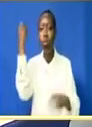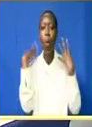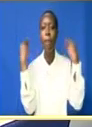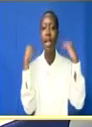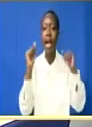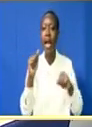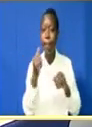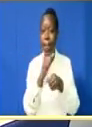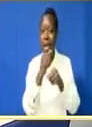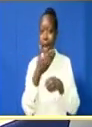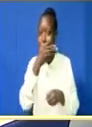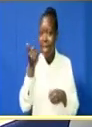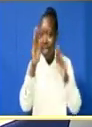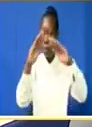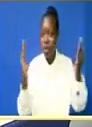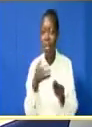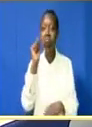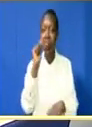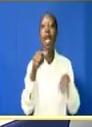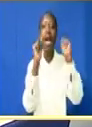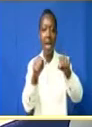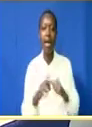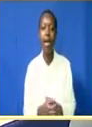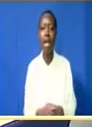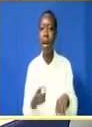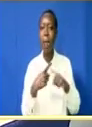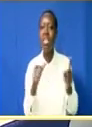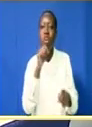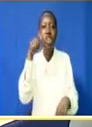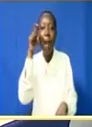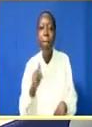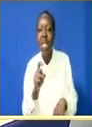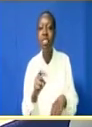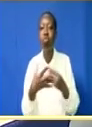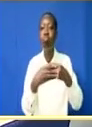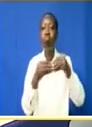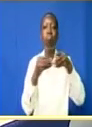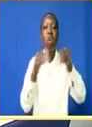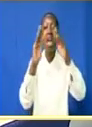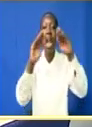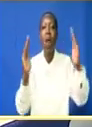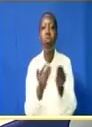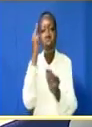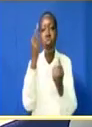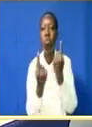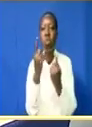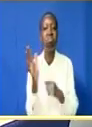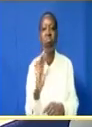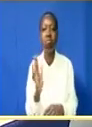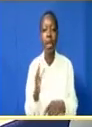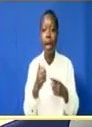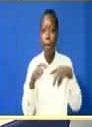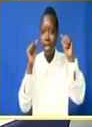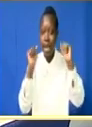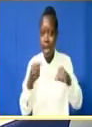good one. I can make a good pot. And you know, mm-hmm. it's not a must to make a pot to cook. Yeah. Uh-huh. You okay. can make that pot mm-hmm. and use it like a